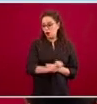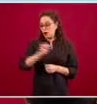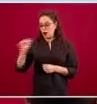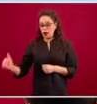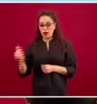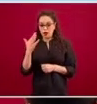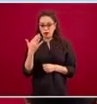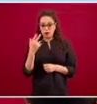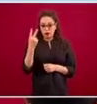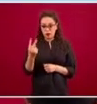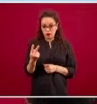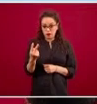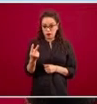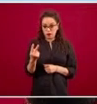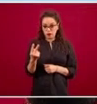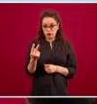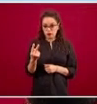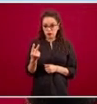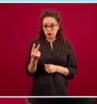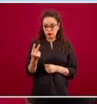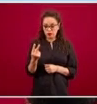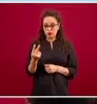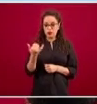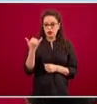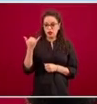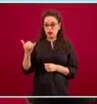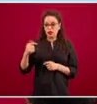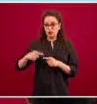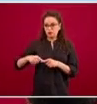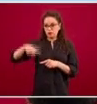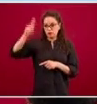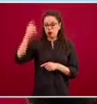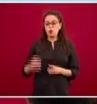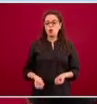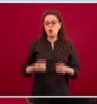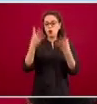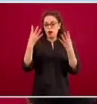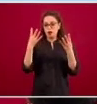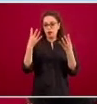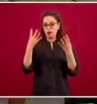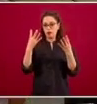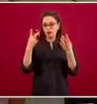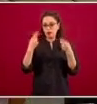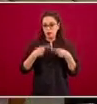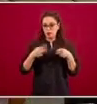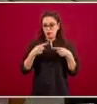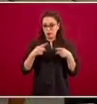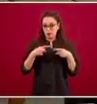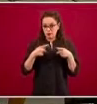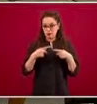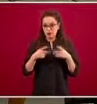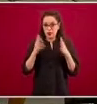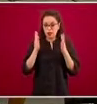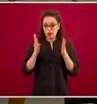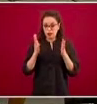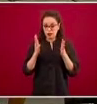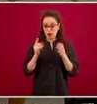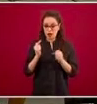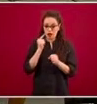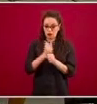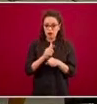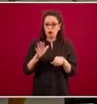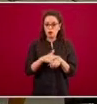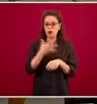Now this time frame is the weeks in a year, 1 to 52, and this is the amount of